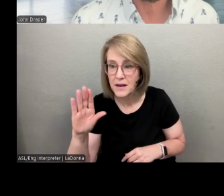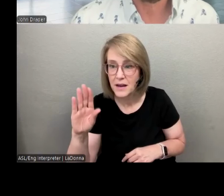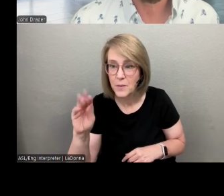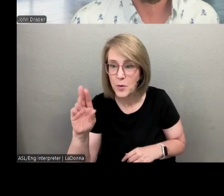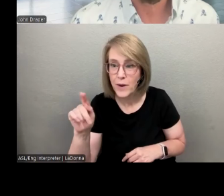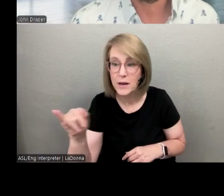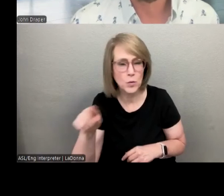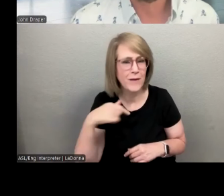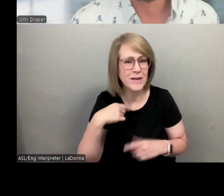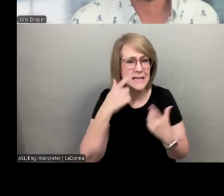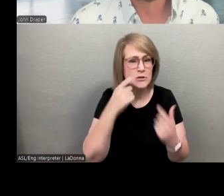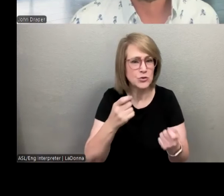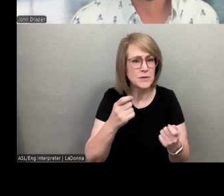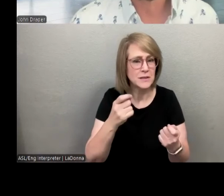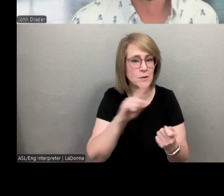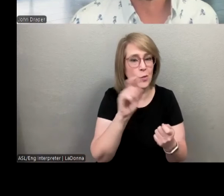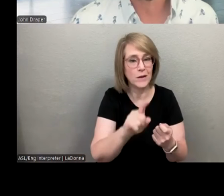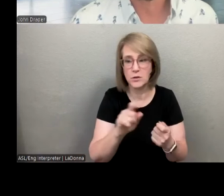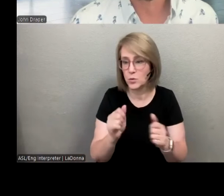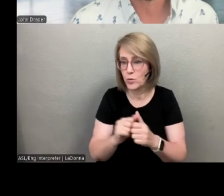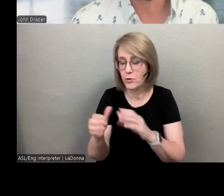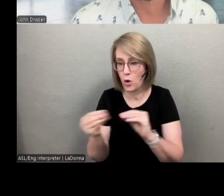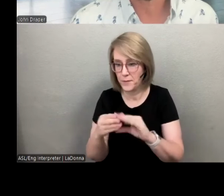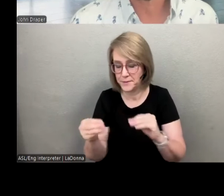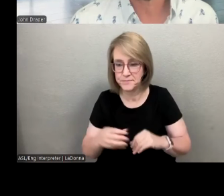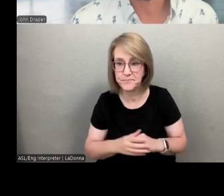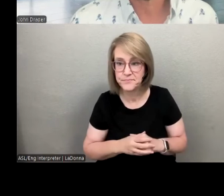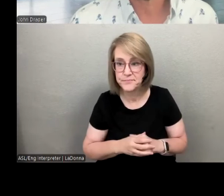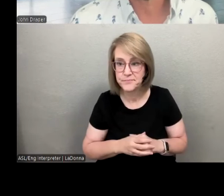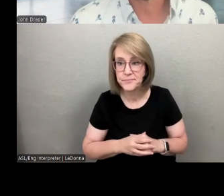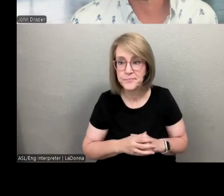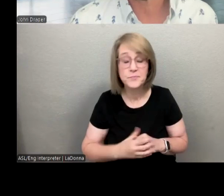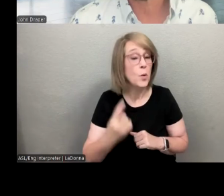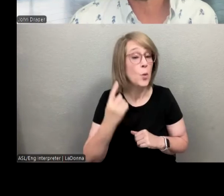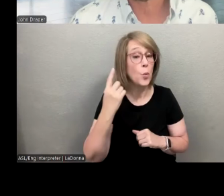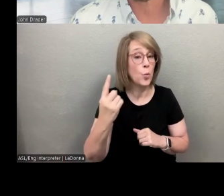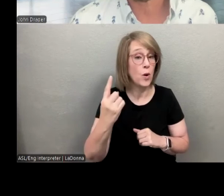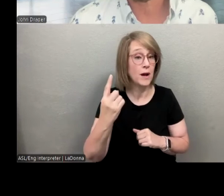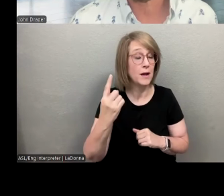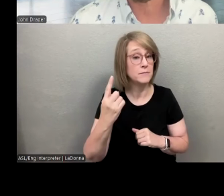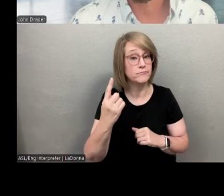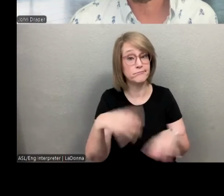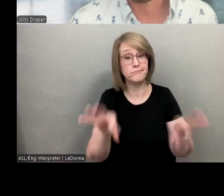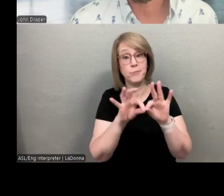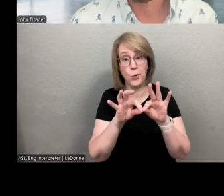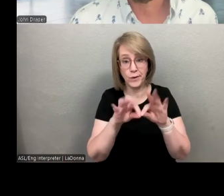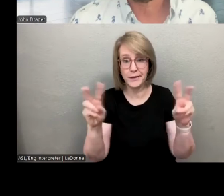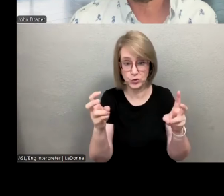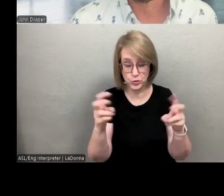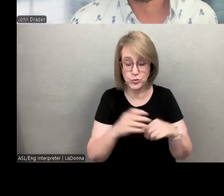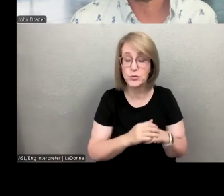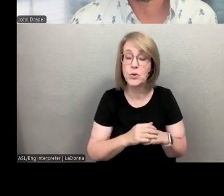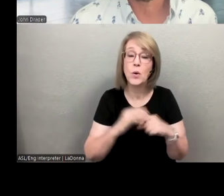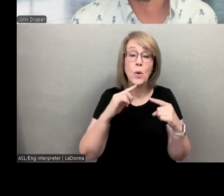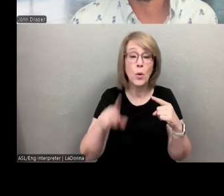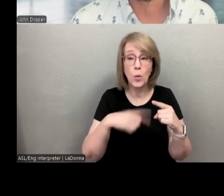Zach? Sure. So one pressing issue is when first responders or police are called during a